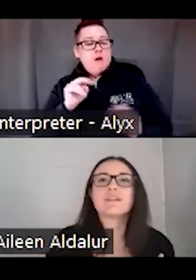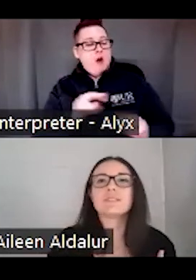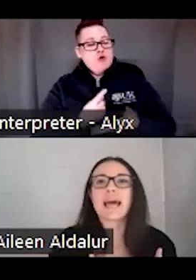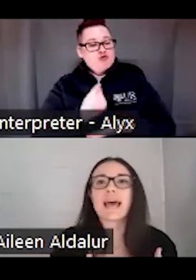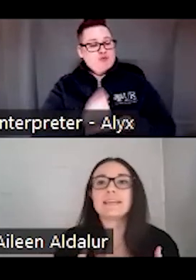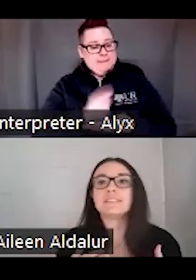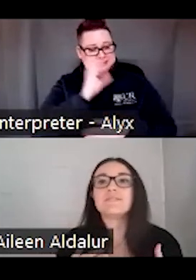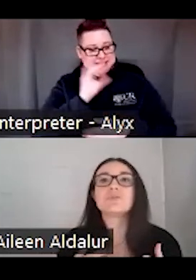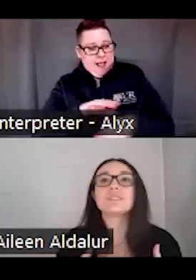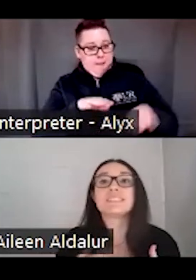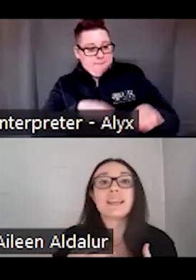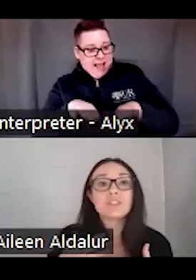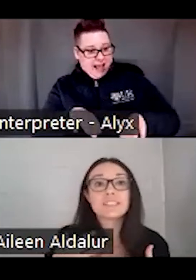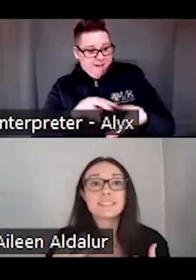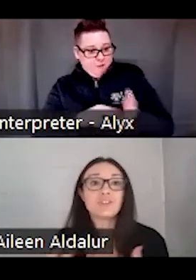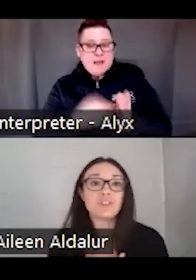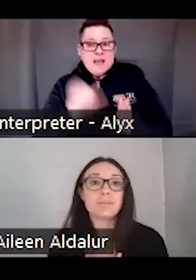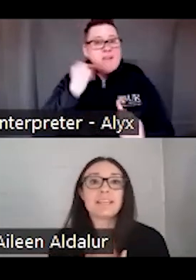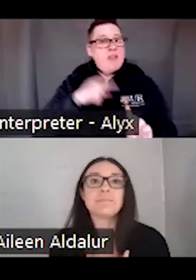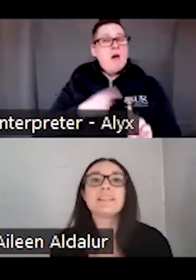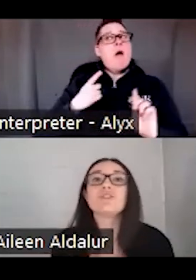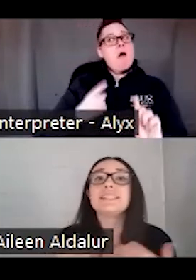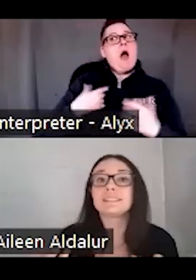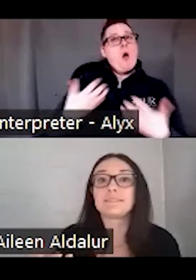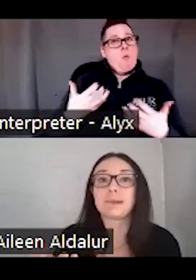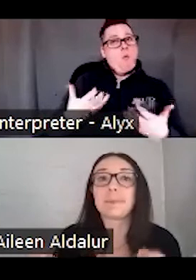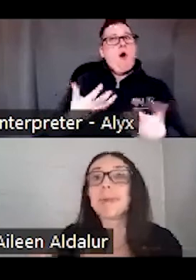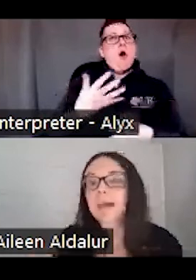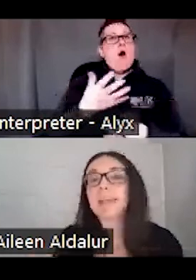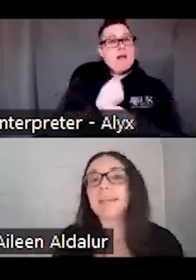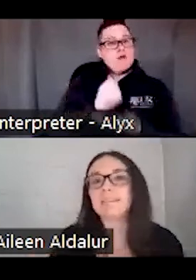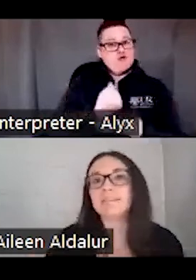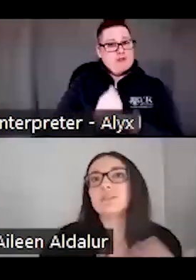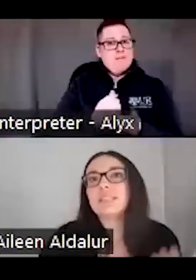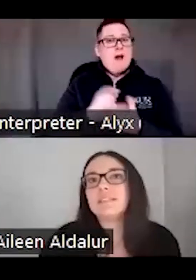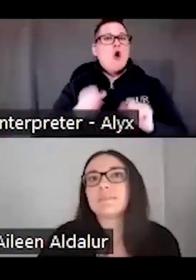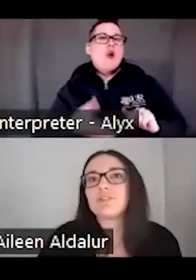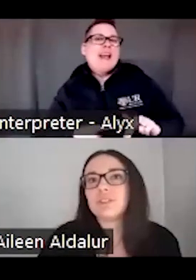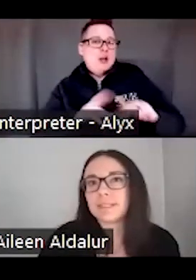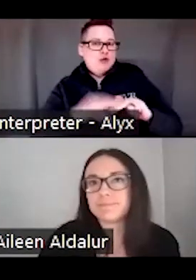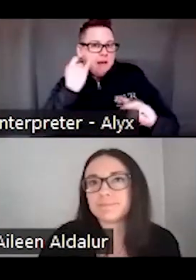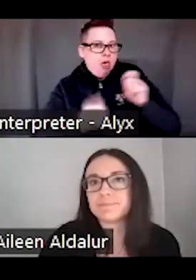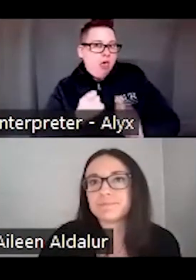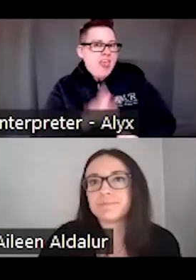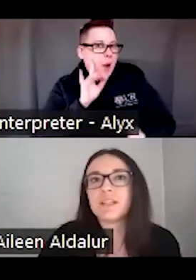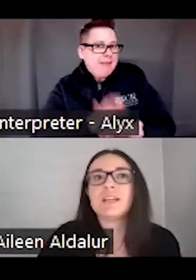it follows that an individual's intention to seek treatment can be increased by modifying their beliefs about